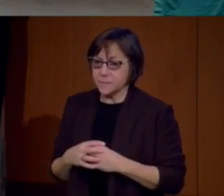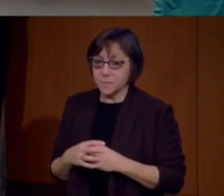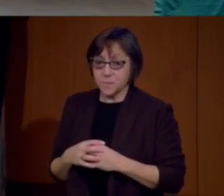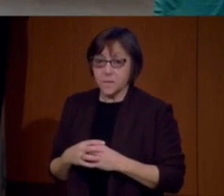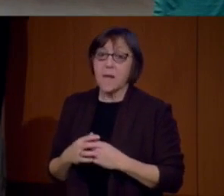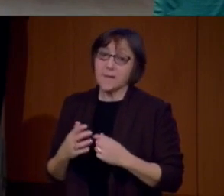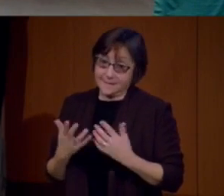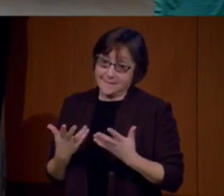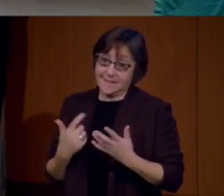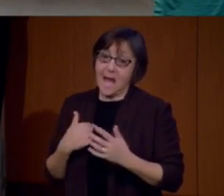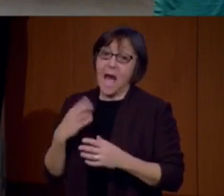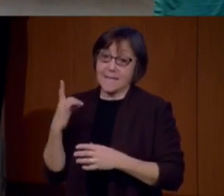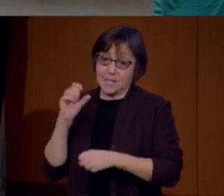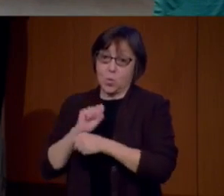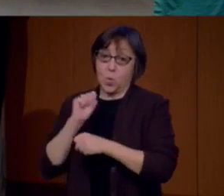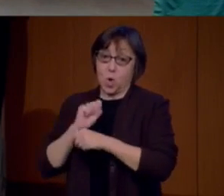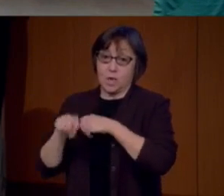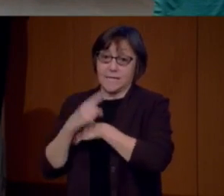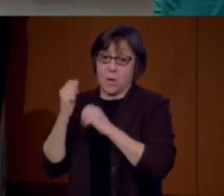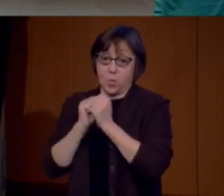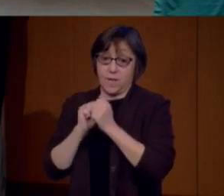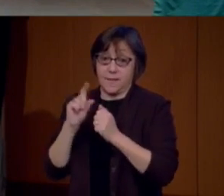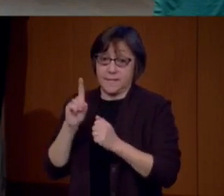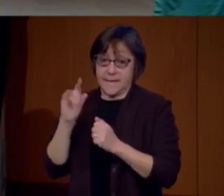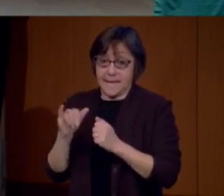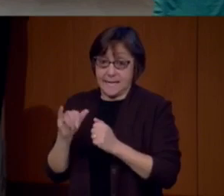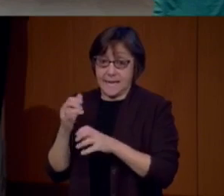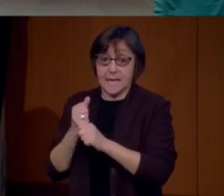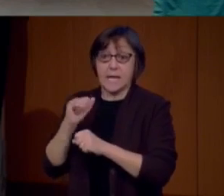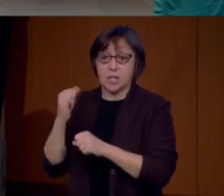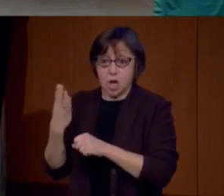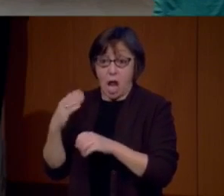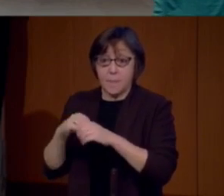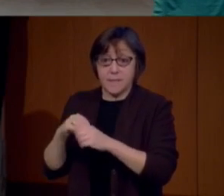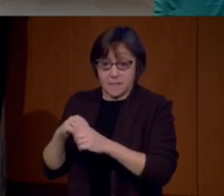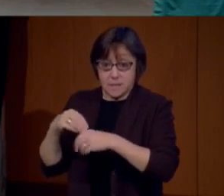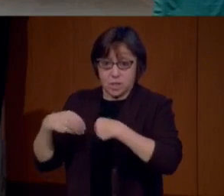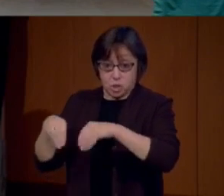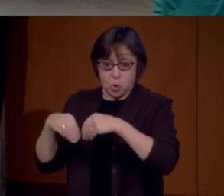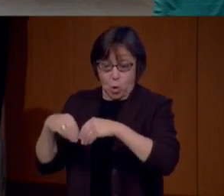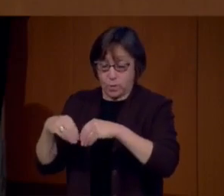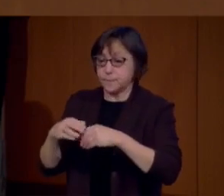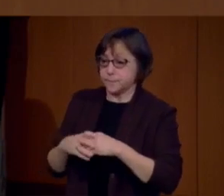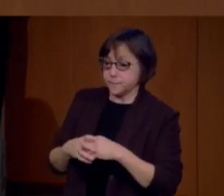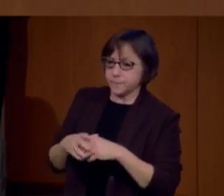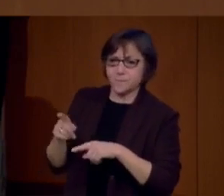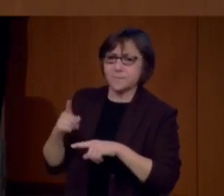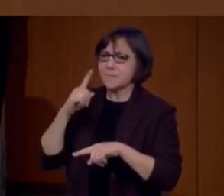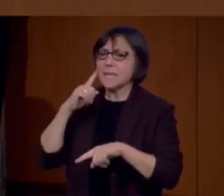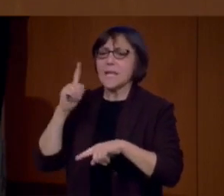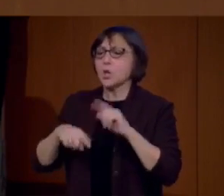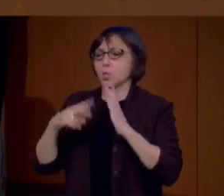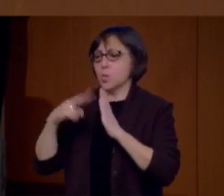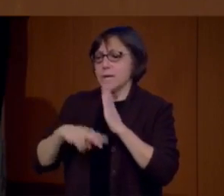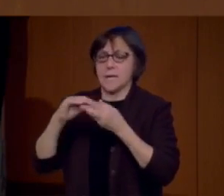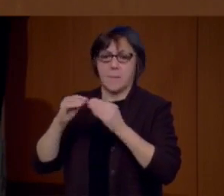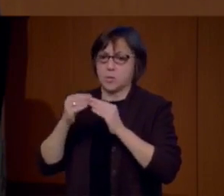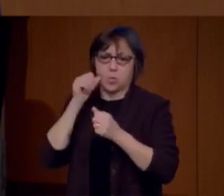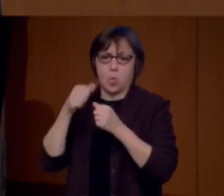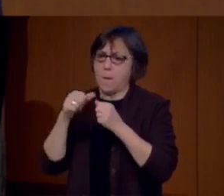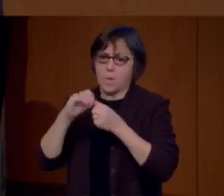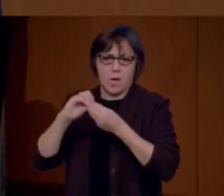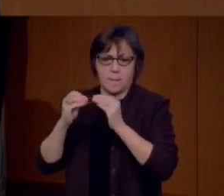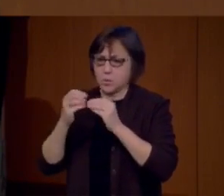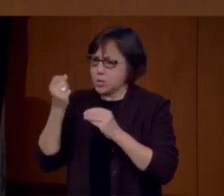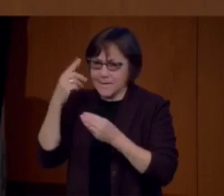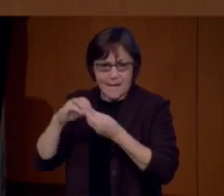I did a work day once with Danny. He got a job in a store, and he couldn't read numbers, never remembered numbers, couldn't